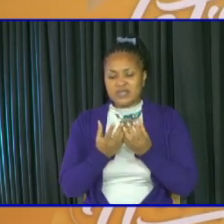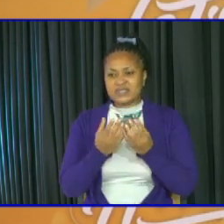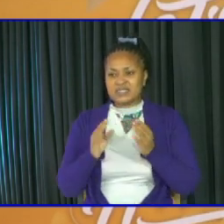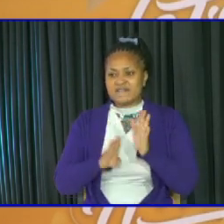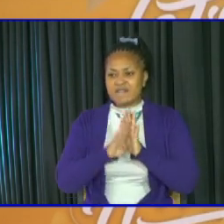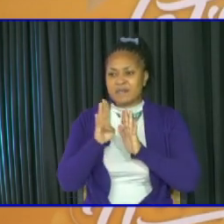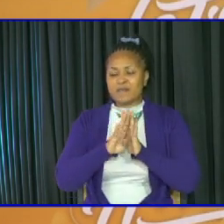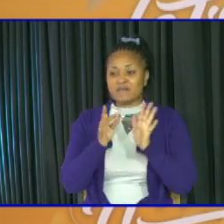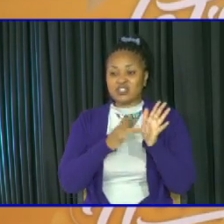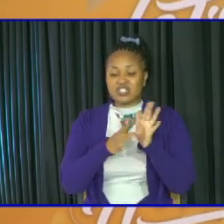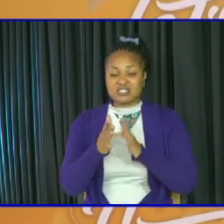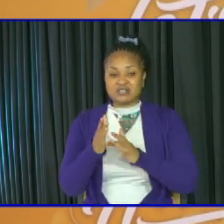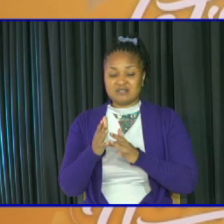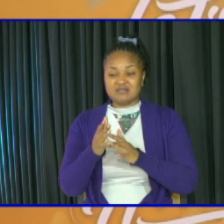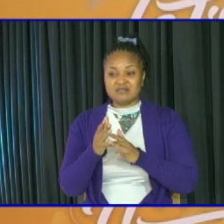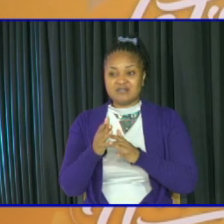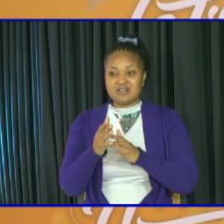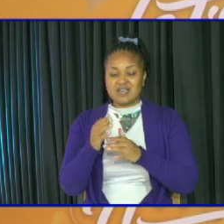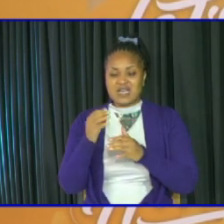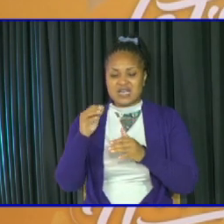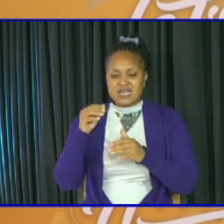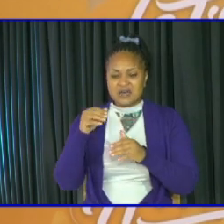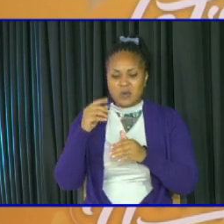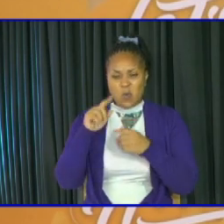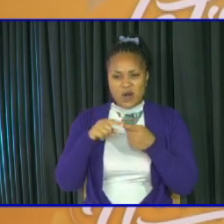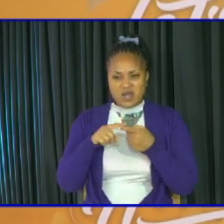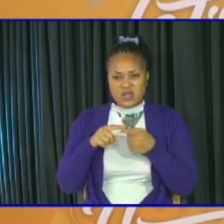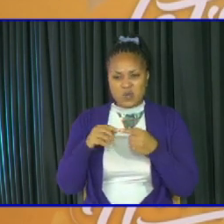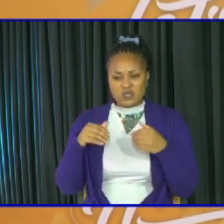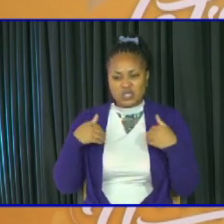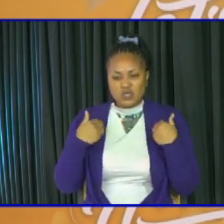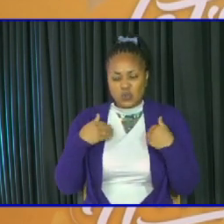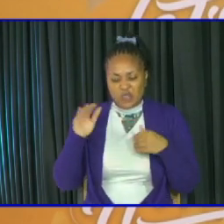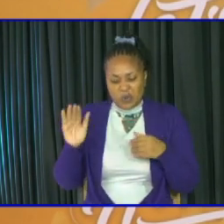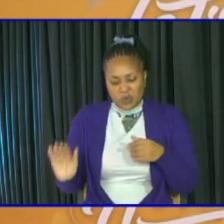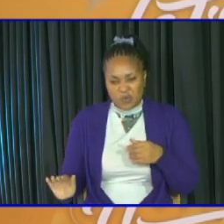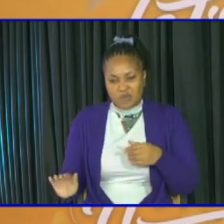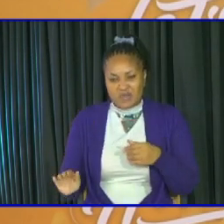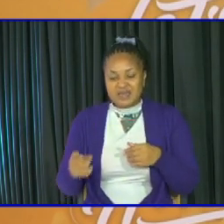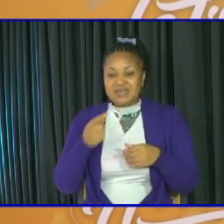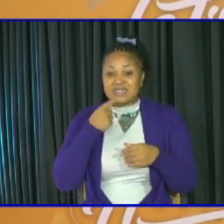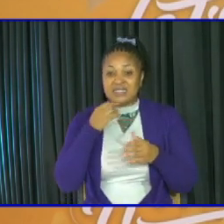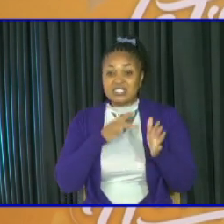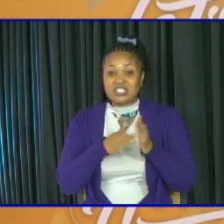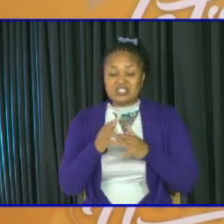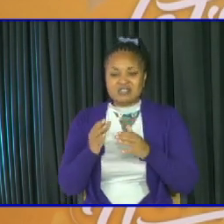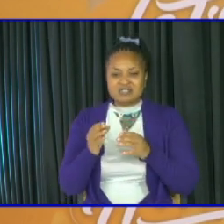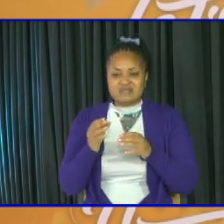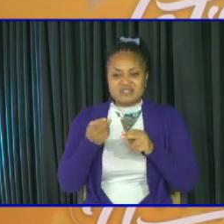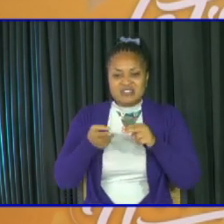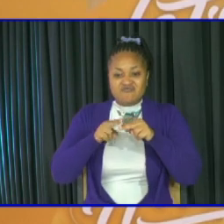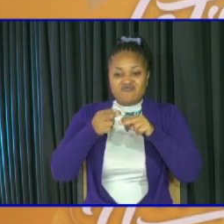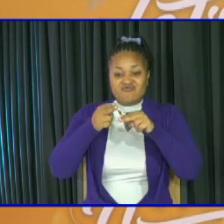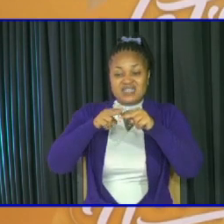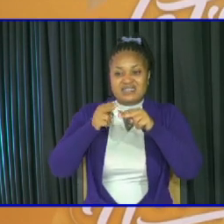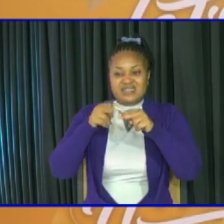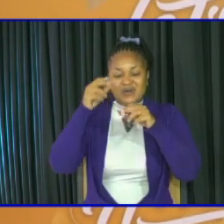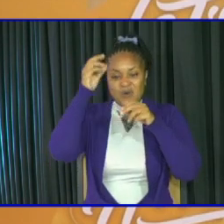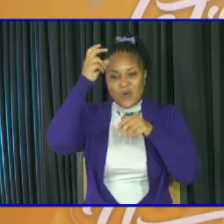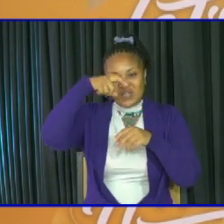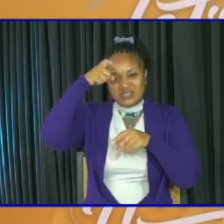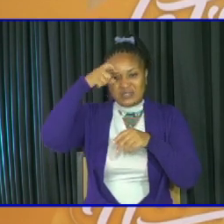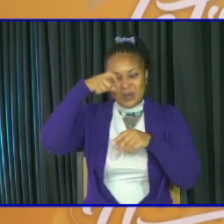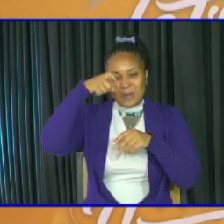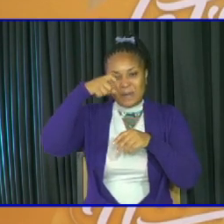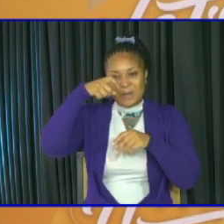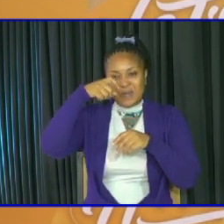Nazareth in his youth. He says, and Jesus increased in wisdom and stature, and in favor with